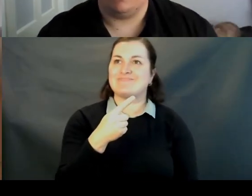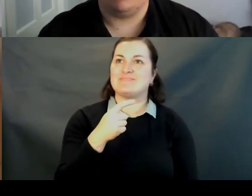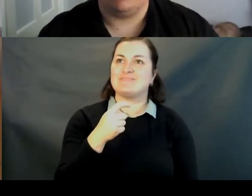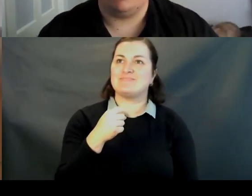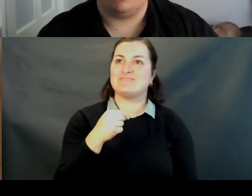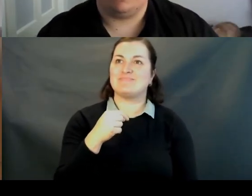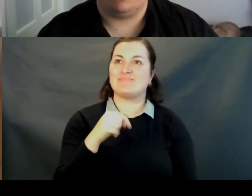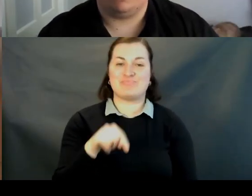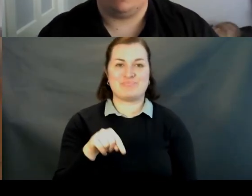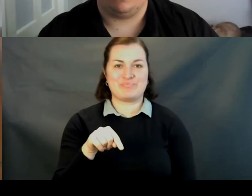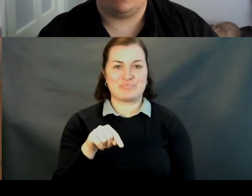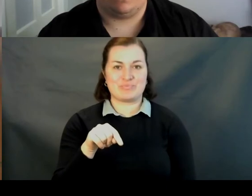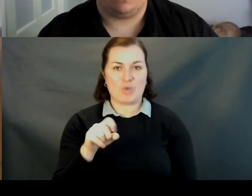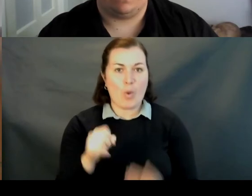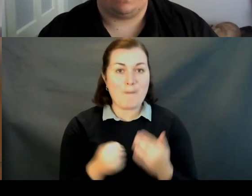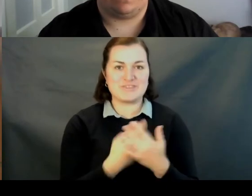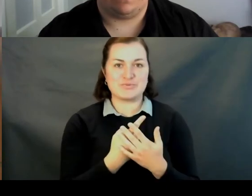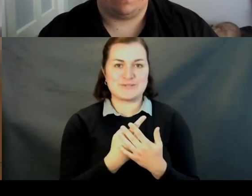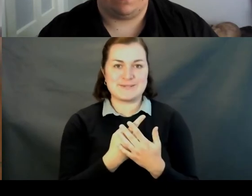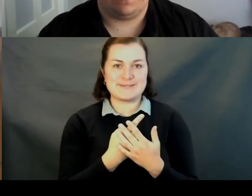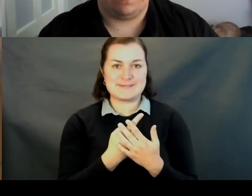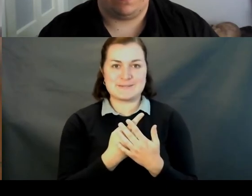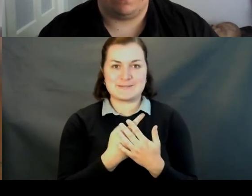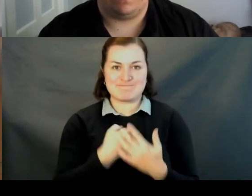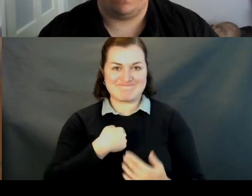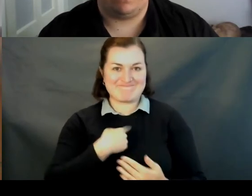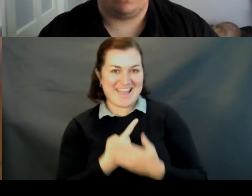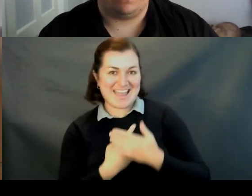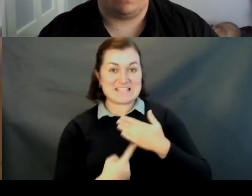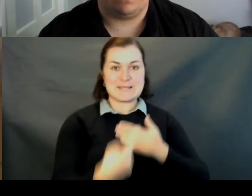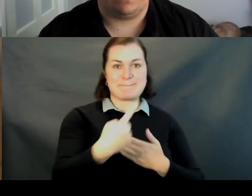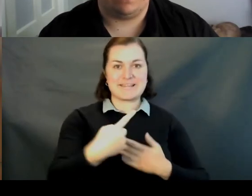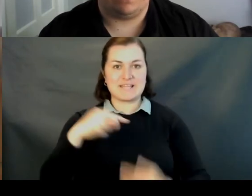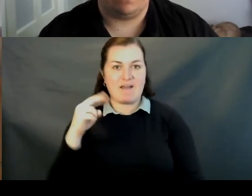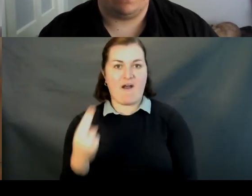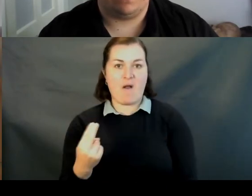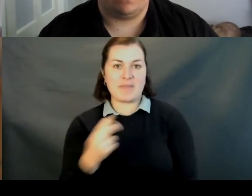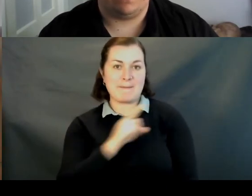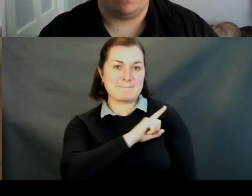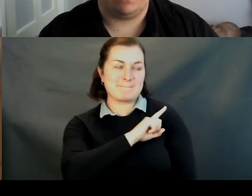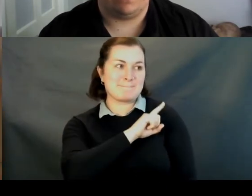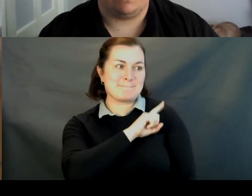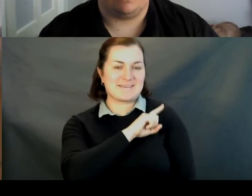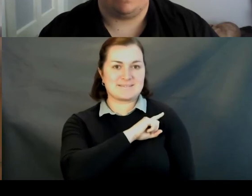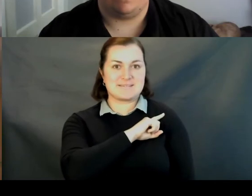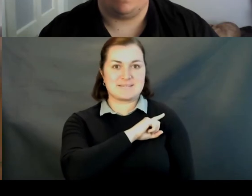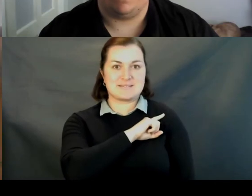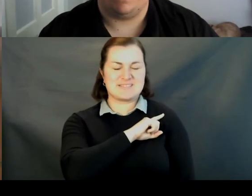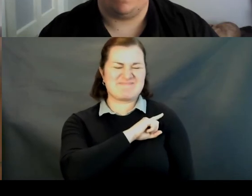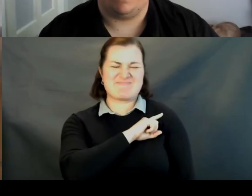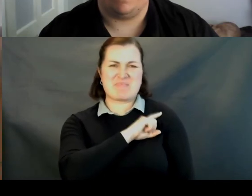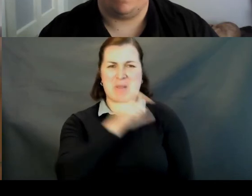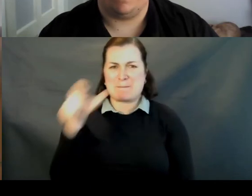coming to see Les Mis or Pinter. If they are even coming to see Paul O'Donnell, they're